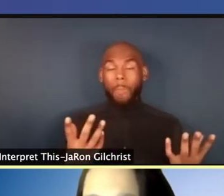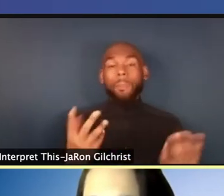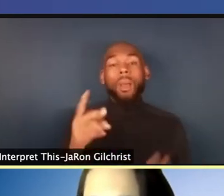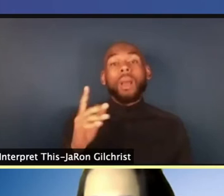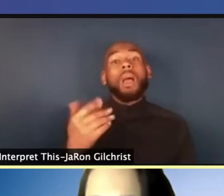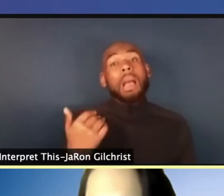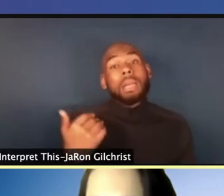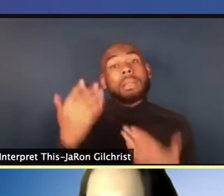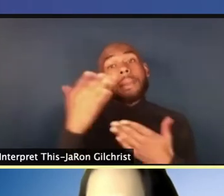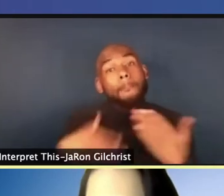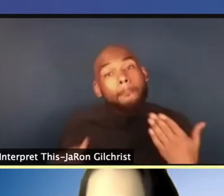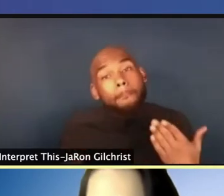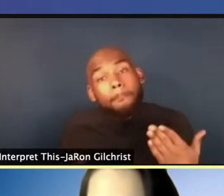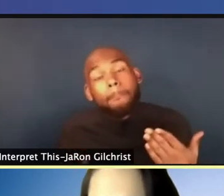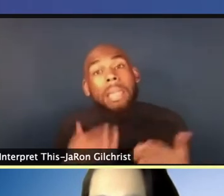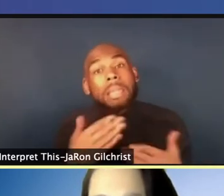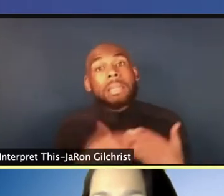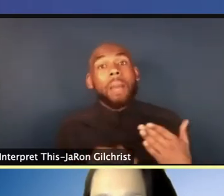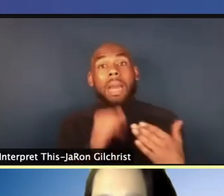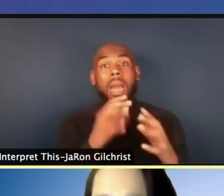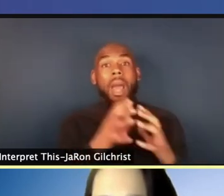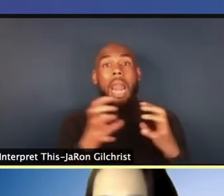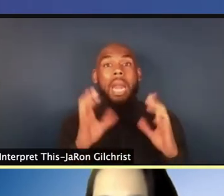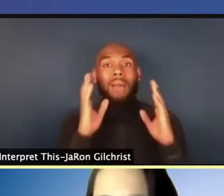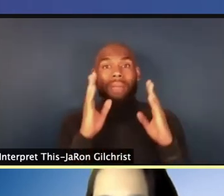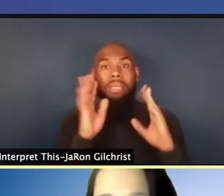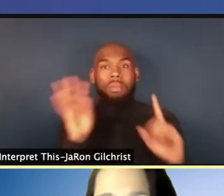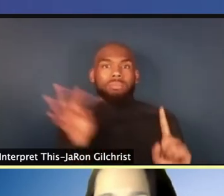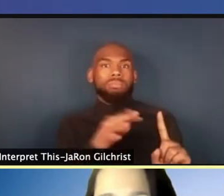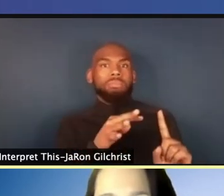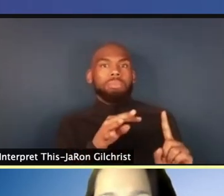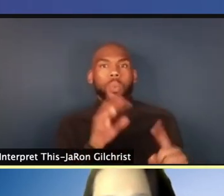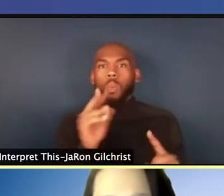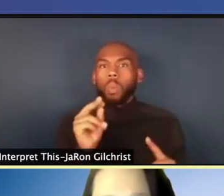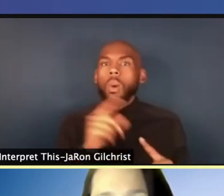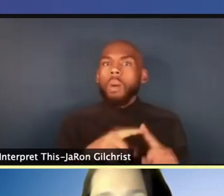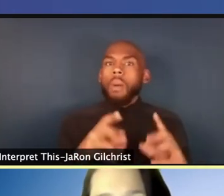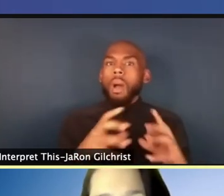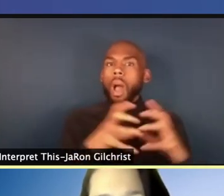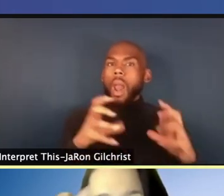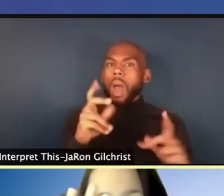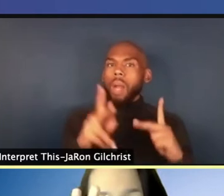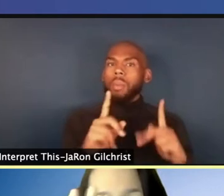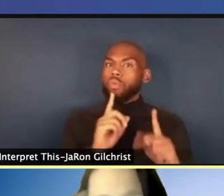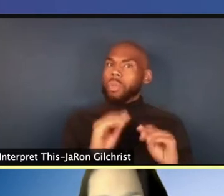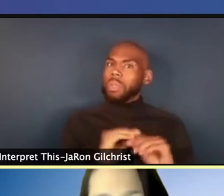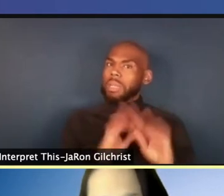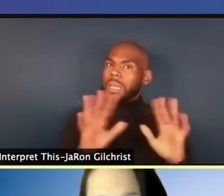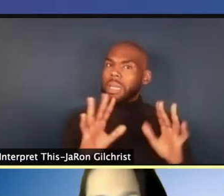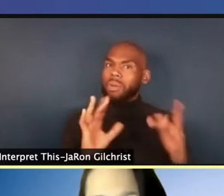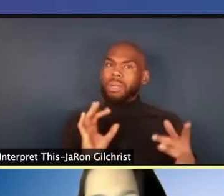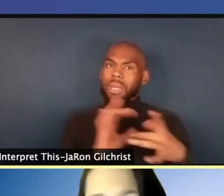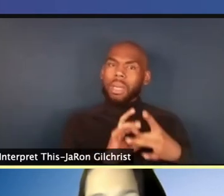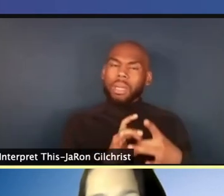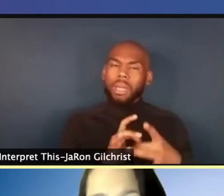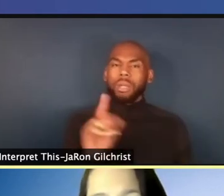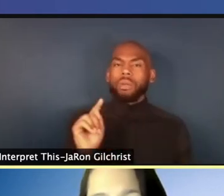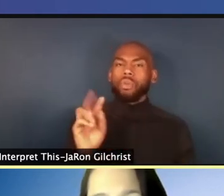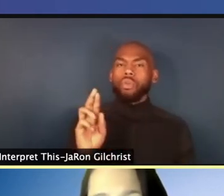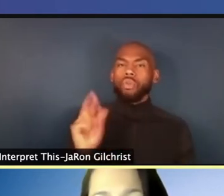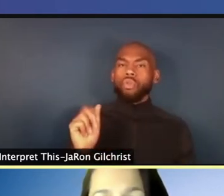There were some, they were not getting a lot of attention, but there weren't many people who were like explicitly connecting just transition frameworks